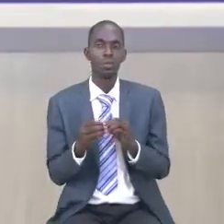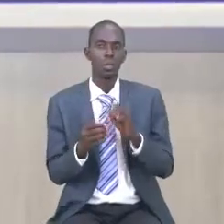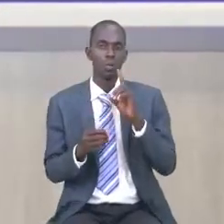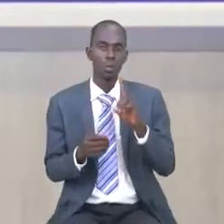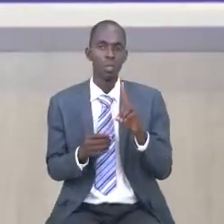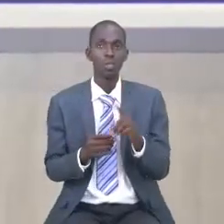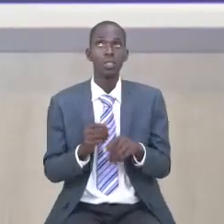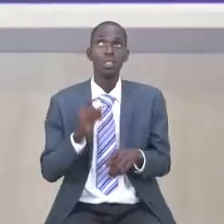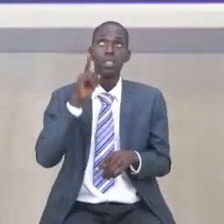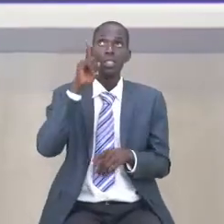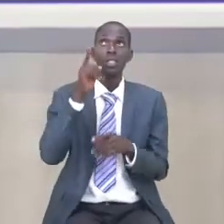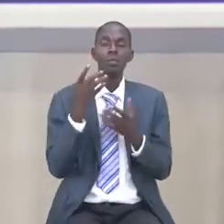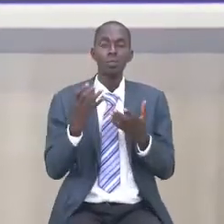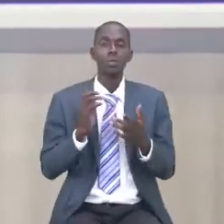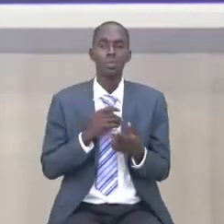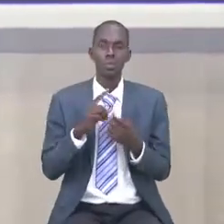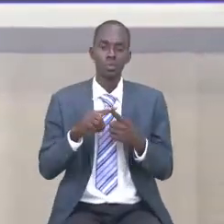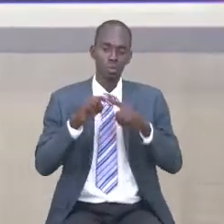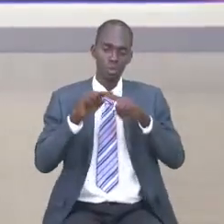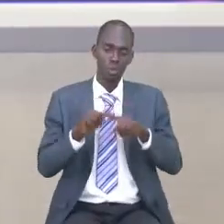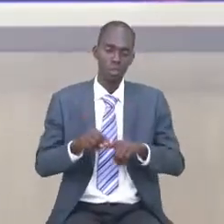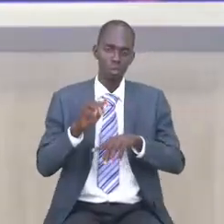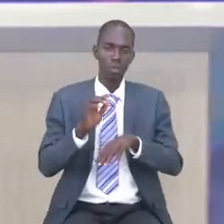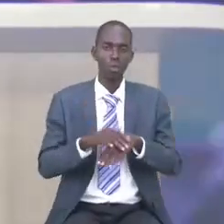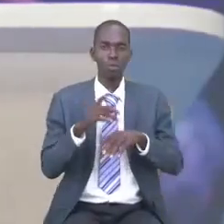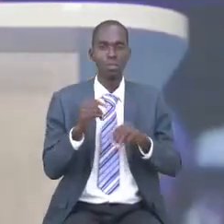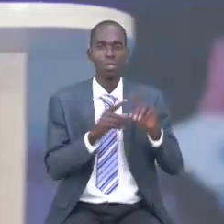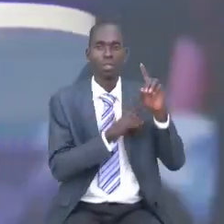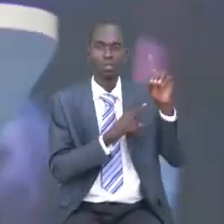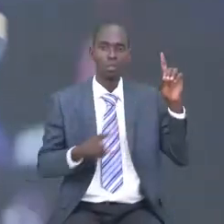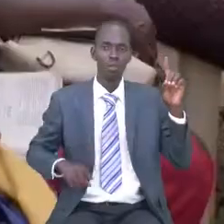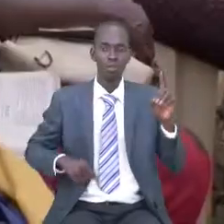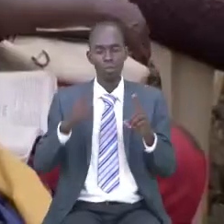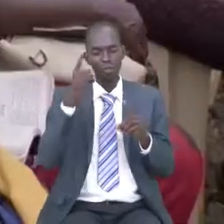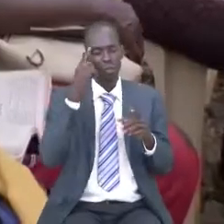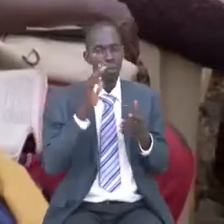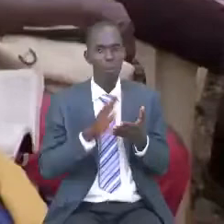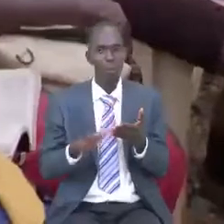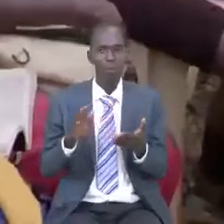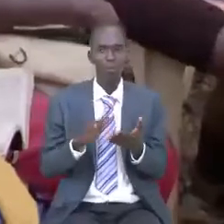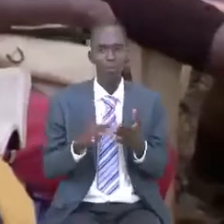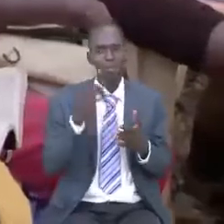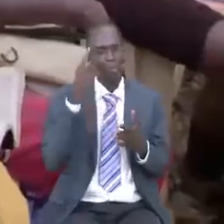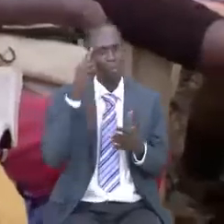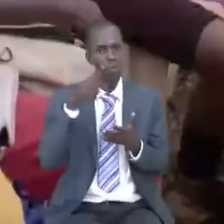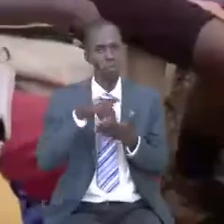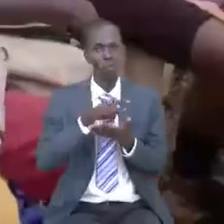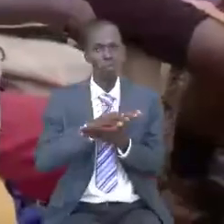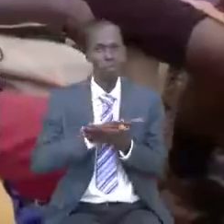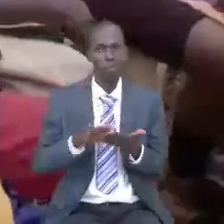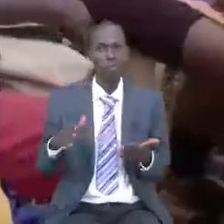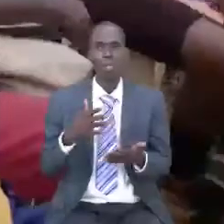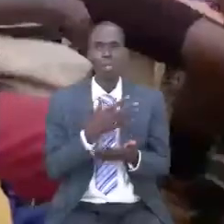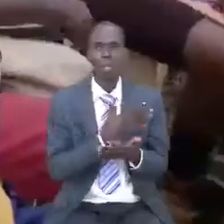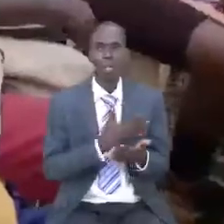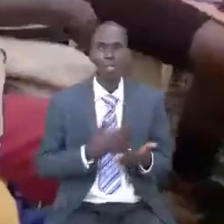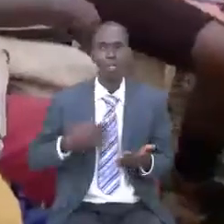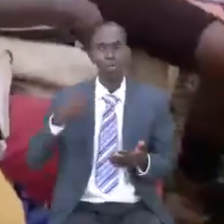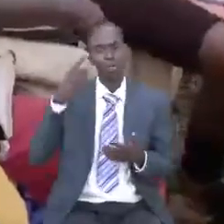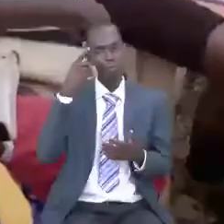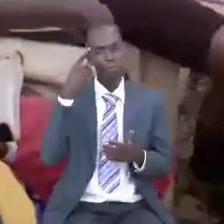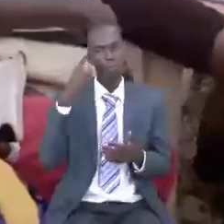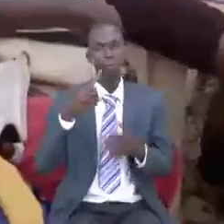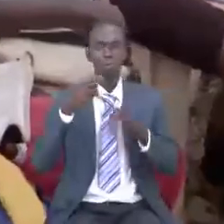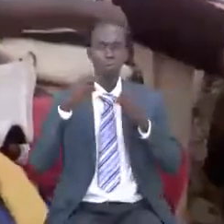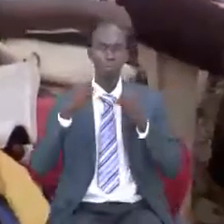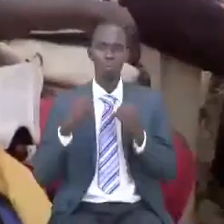us to lean on the Lord for pardon, for purity, and for